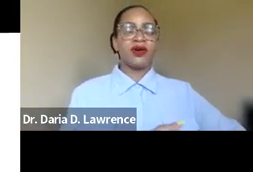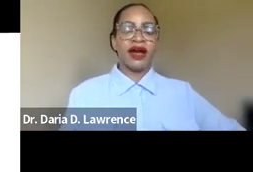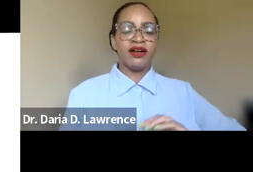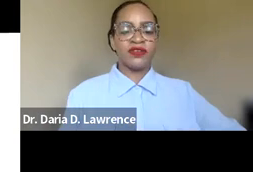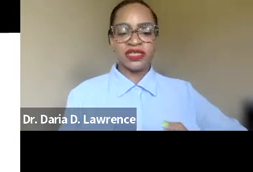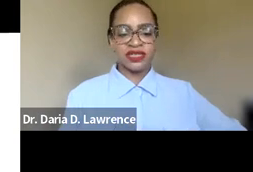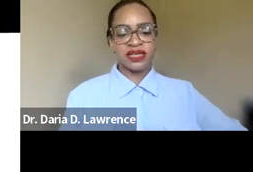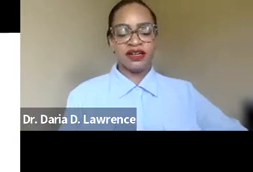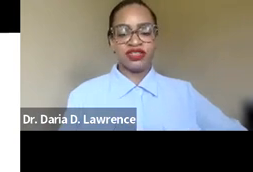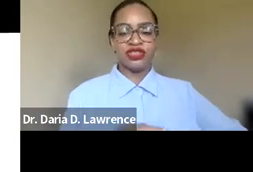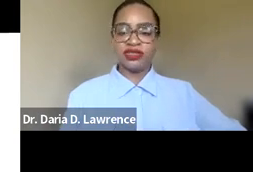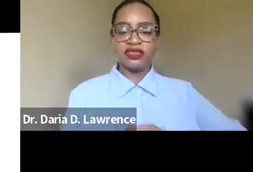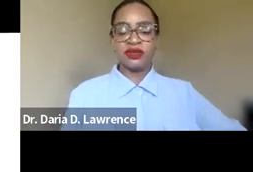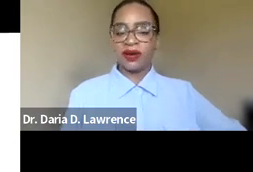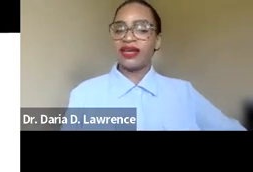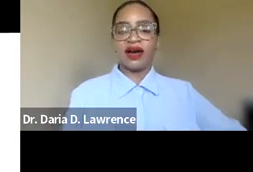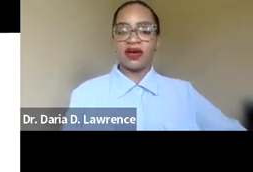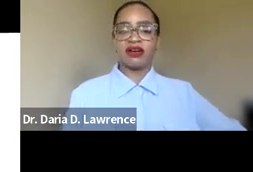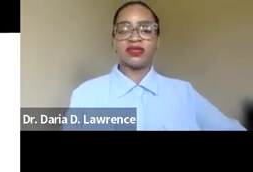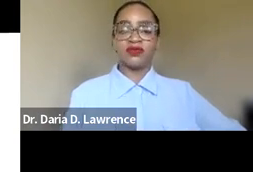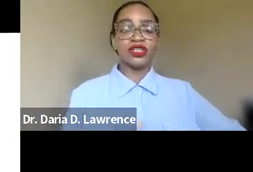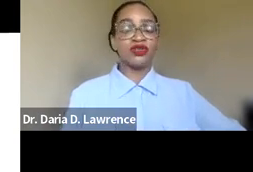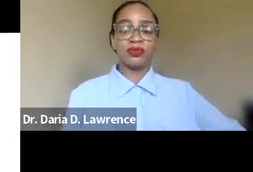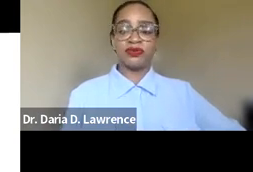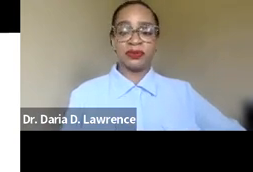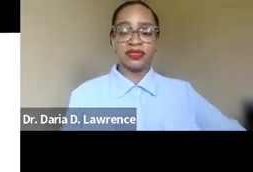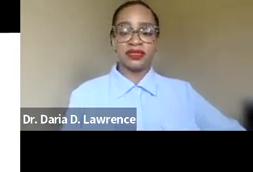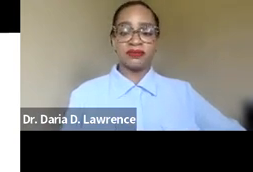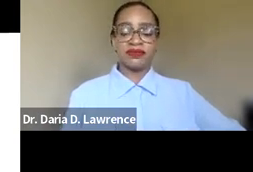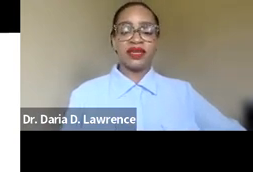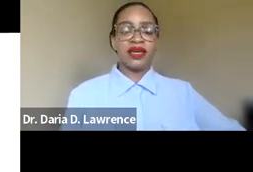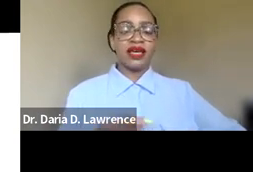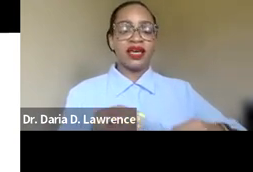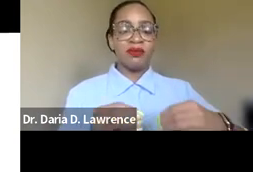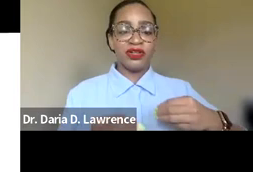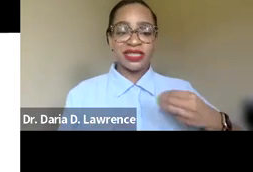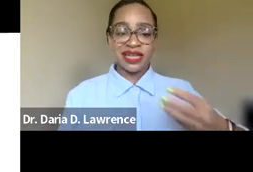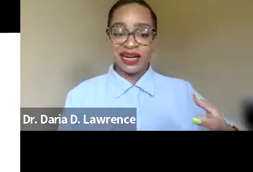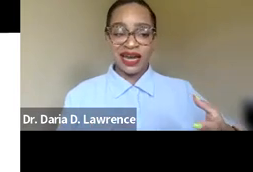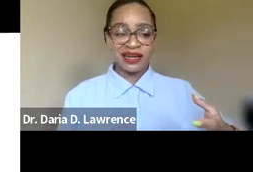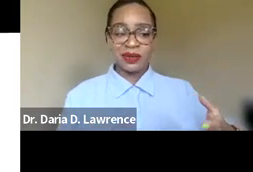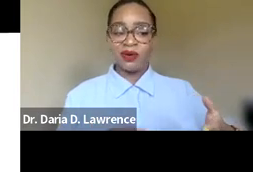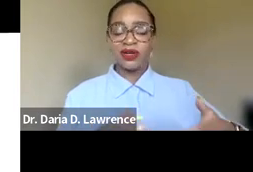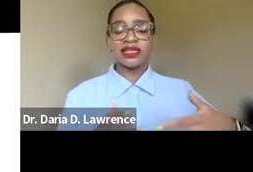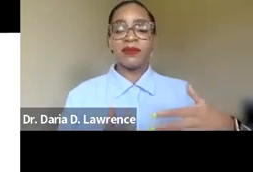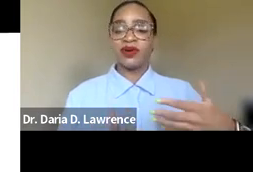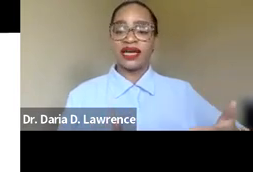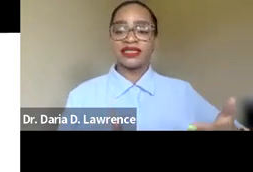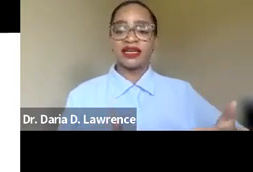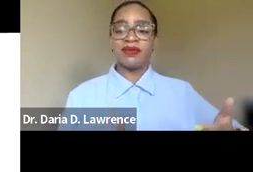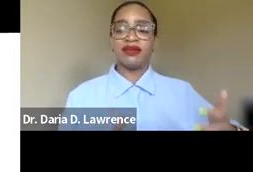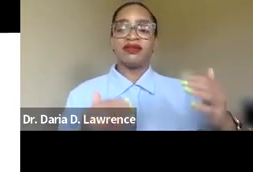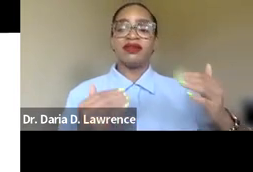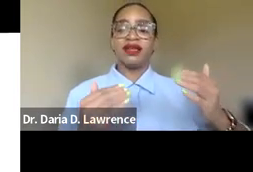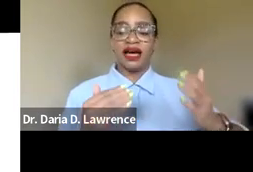And then required versus desired, choosing the right outcomes for a student's performance. When you assign an academic homework assignment or